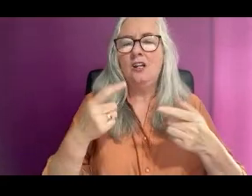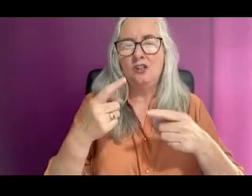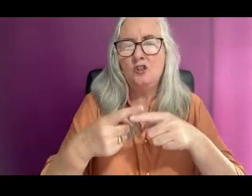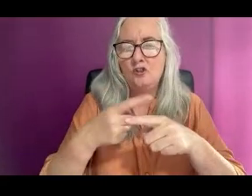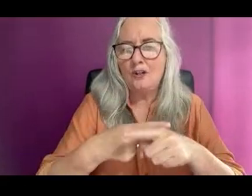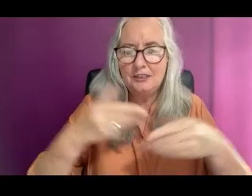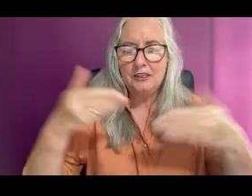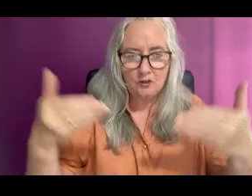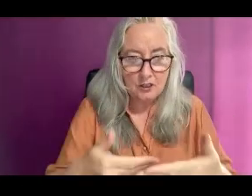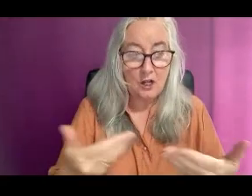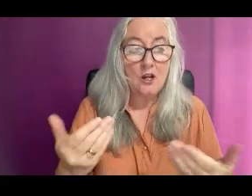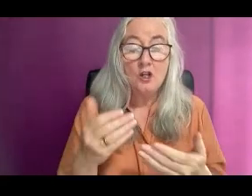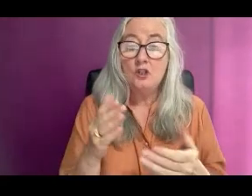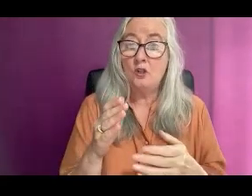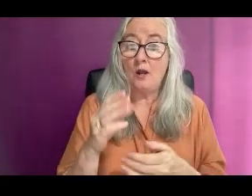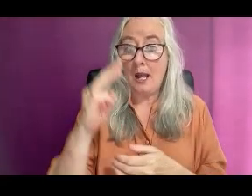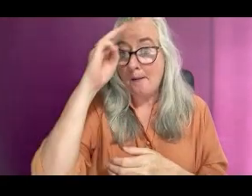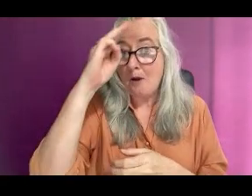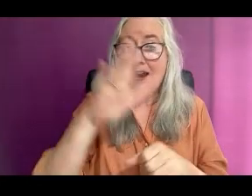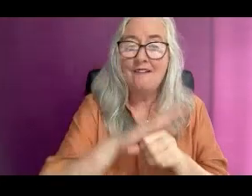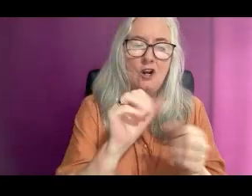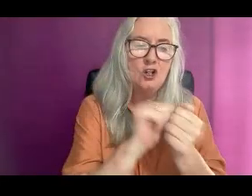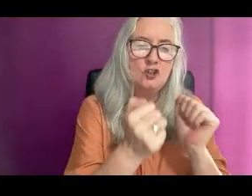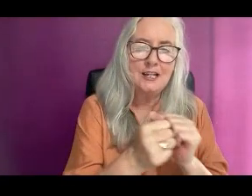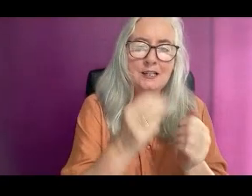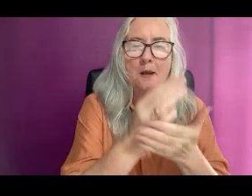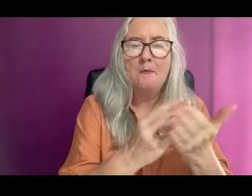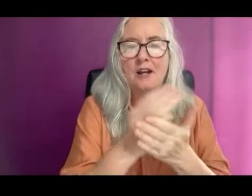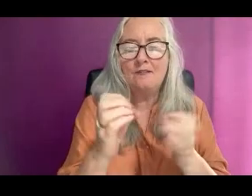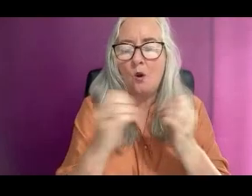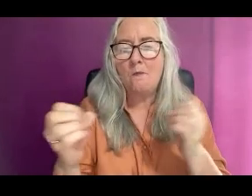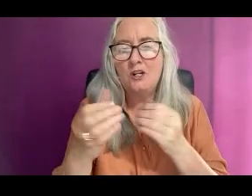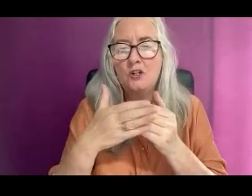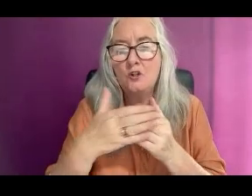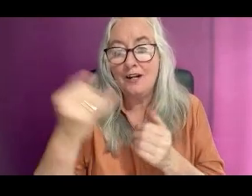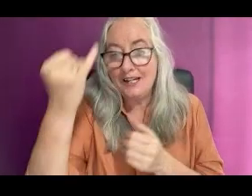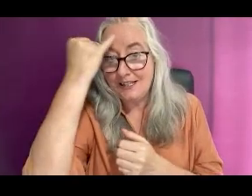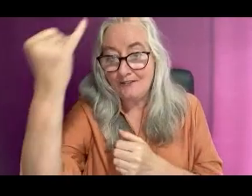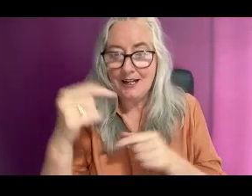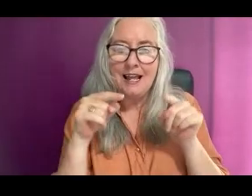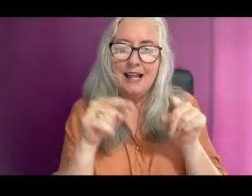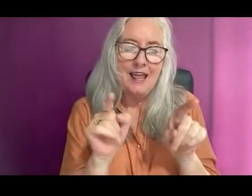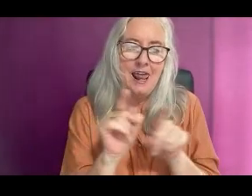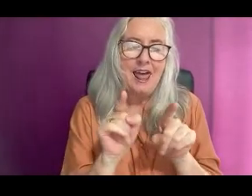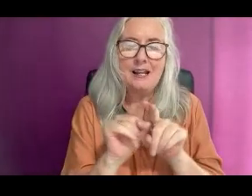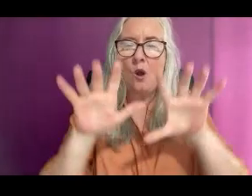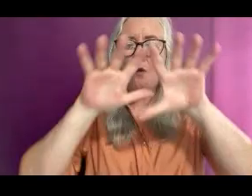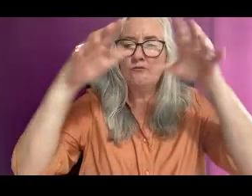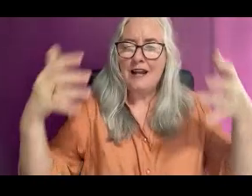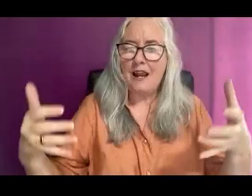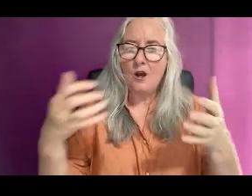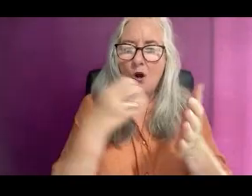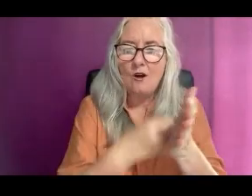So Employers for Change is a program of the Open Doors Initiative. And Open Doors Initiative is like an umbrella organization for